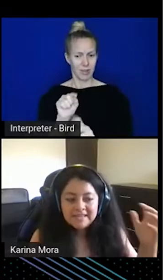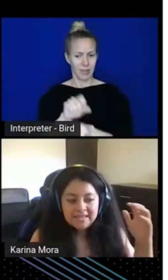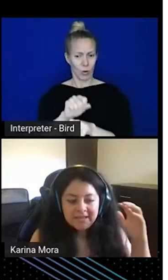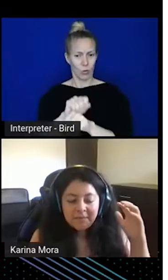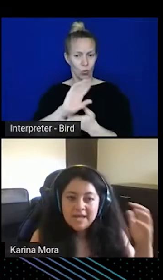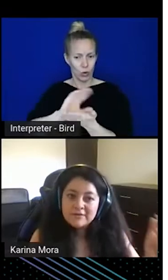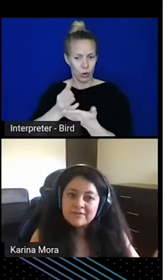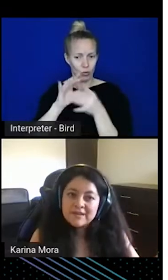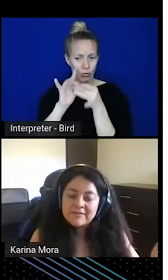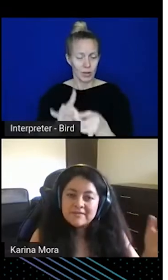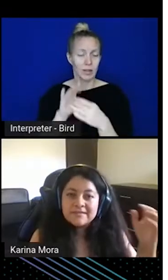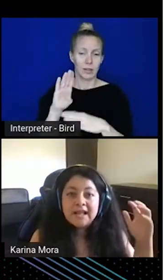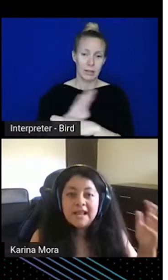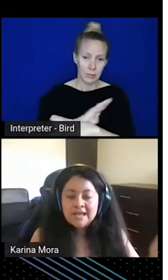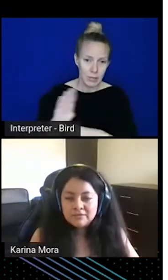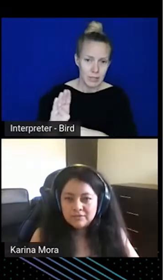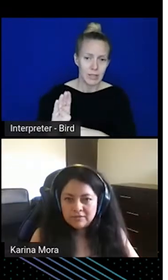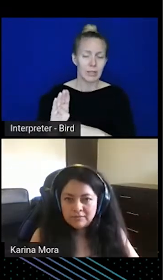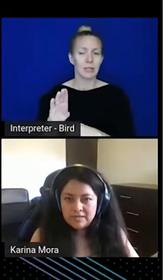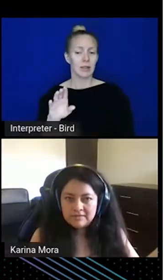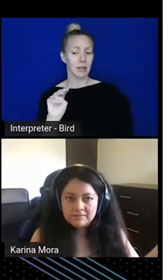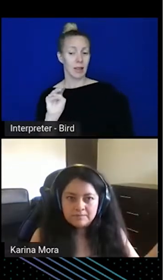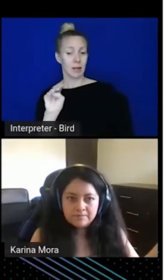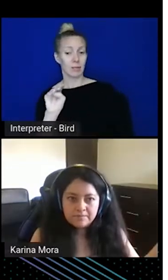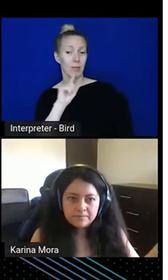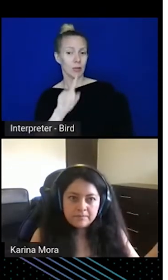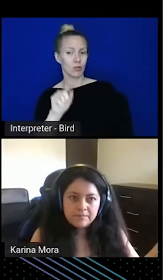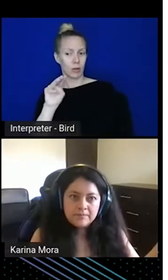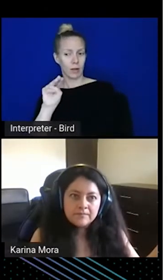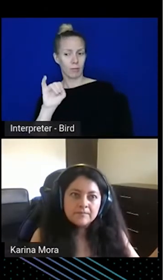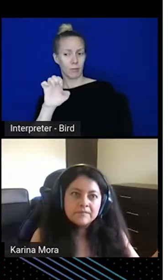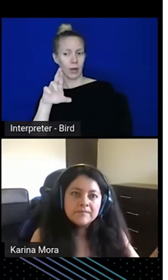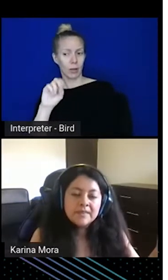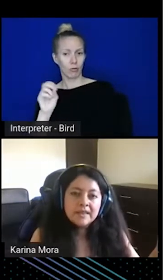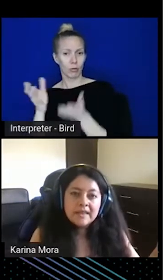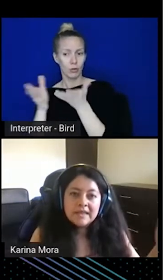extract microservices aligned to the domains.